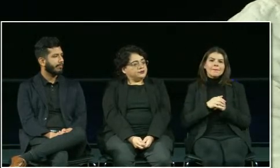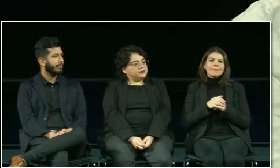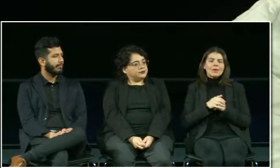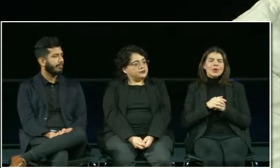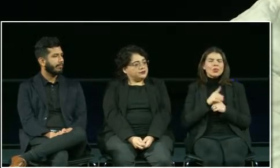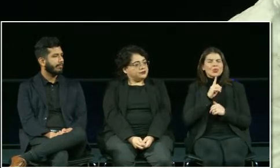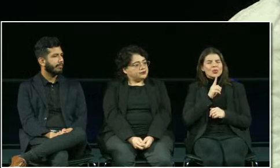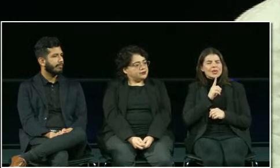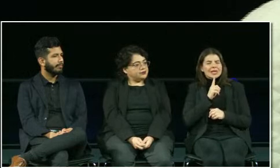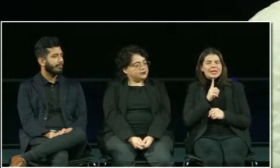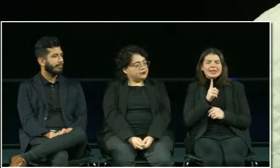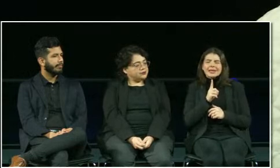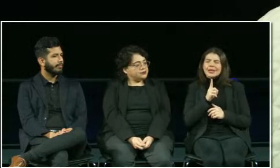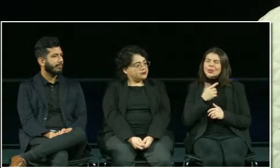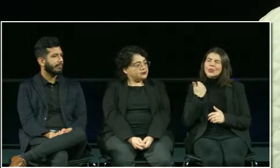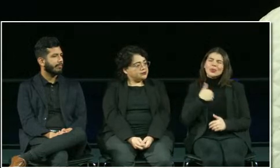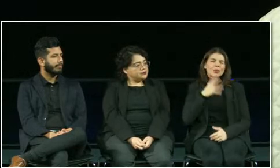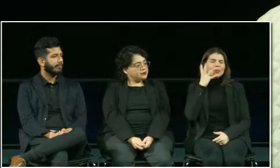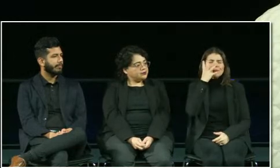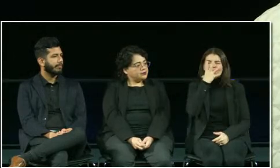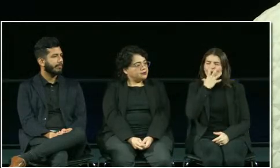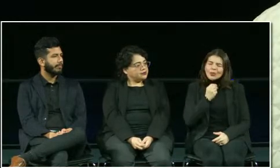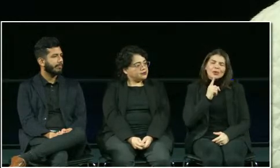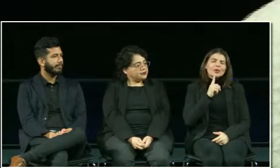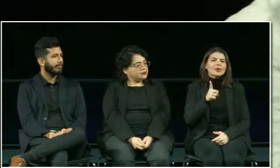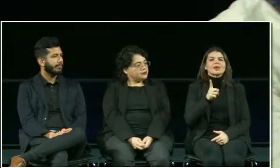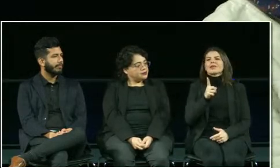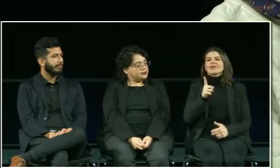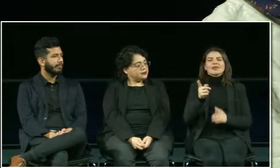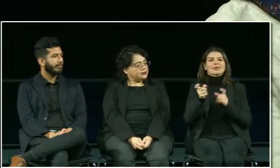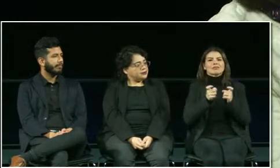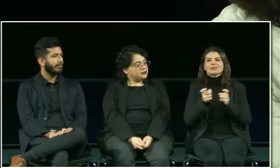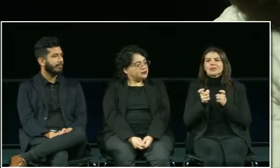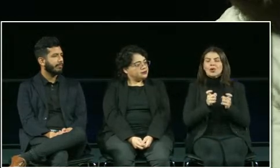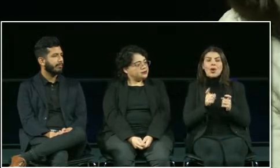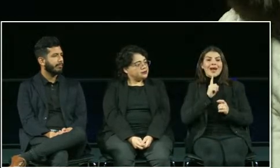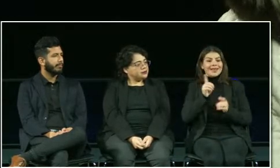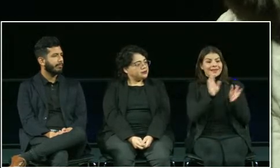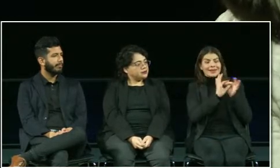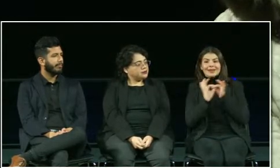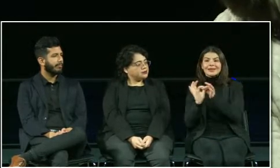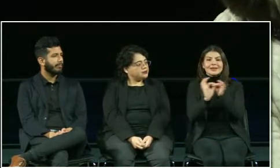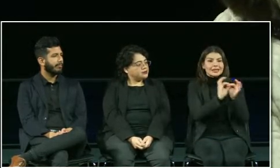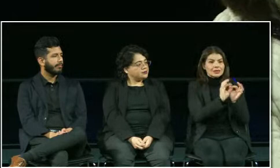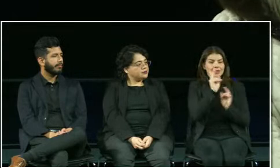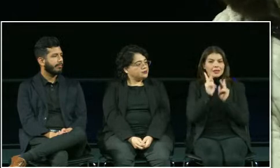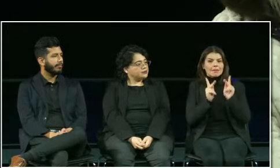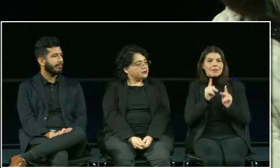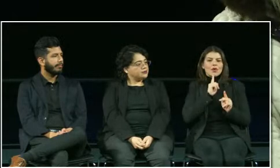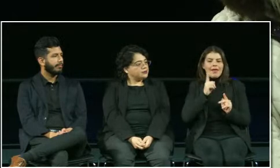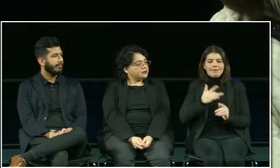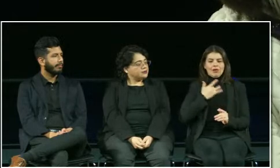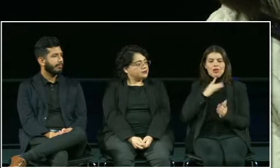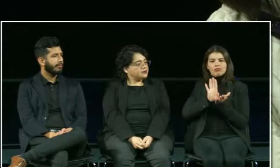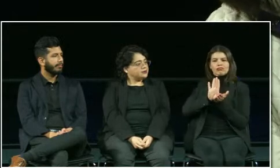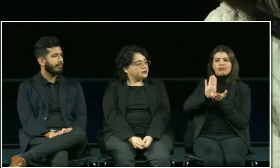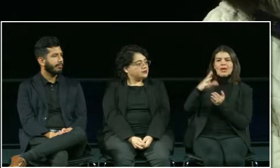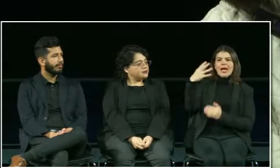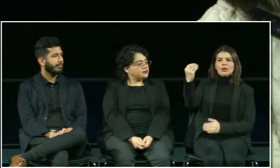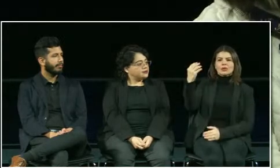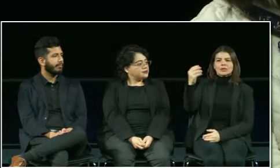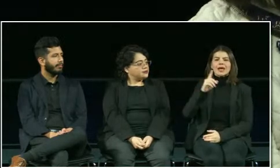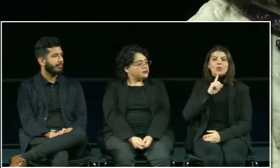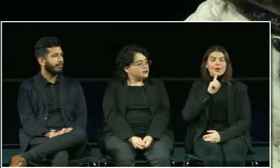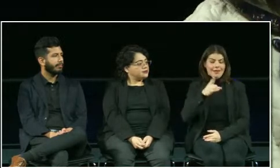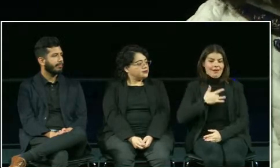so exquisitely handled. And the connection that people who are on the outside, actually